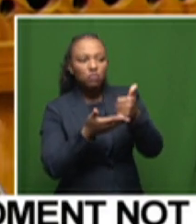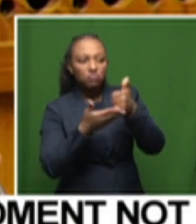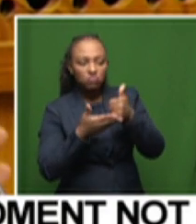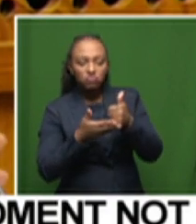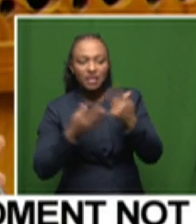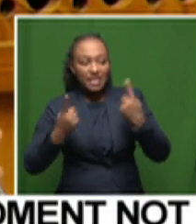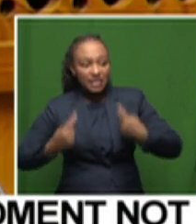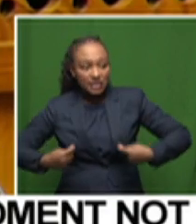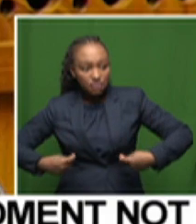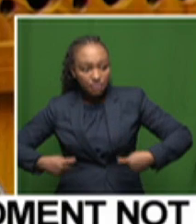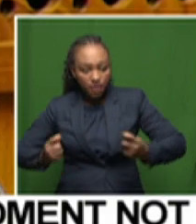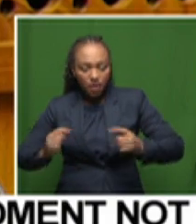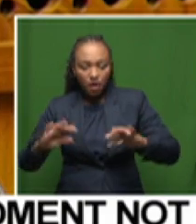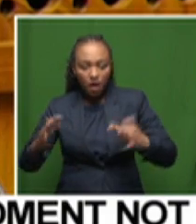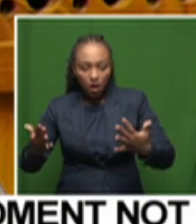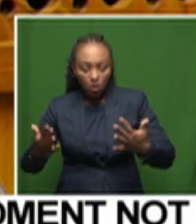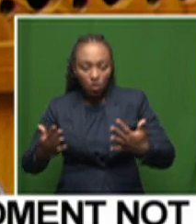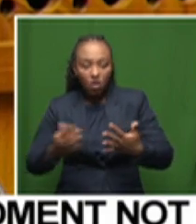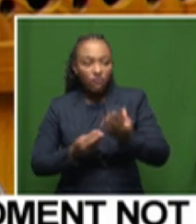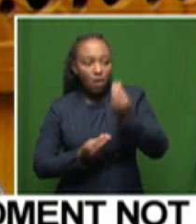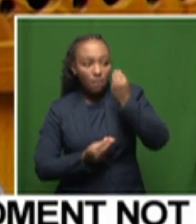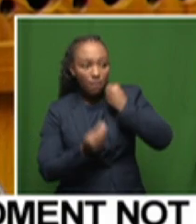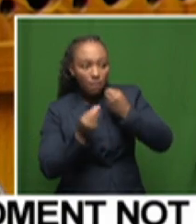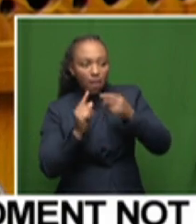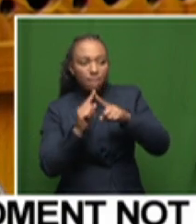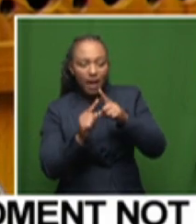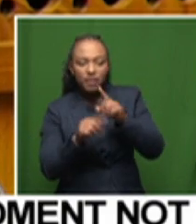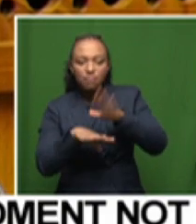from consumption towards investment